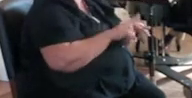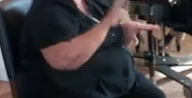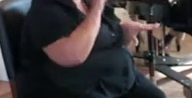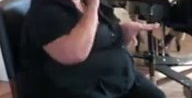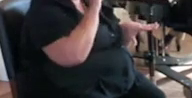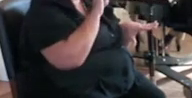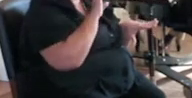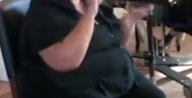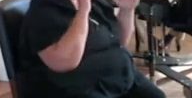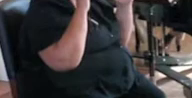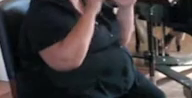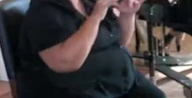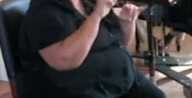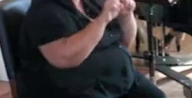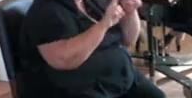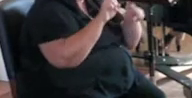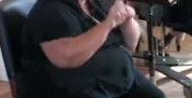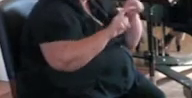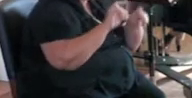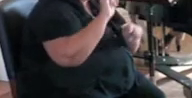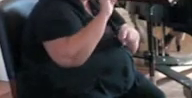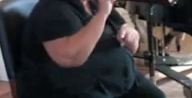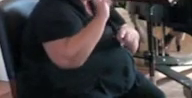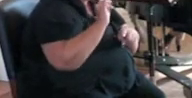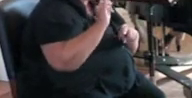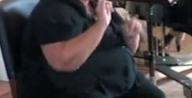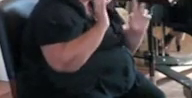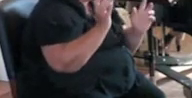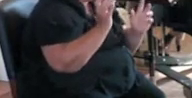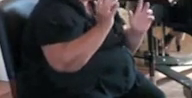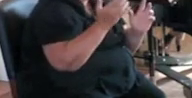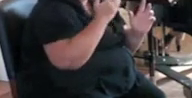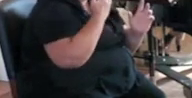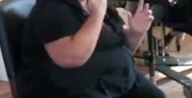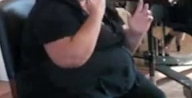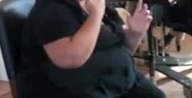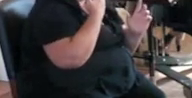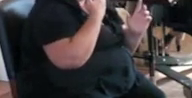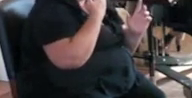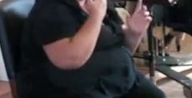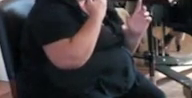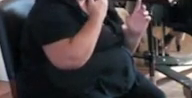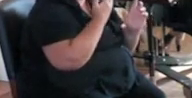quiz Judy, for lack of a better, on her